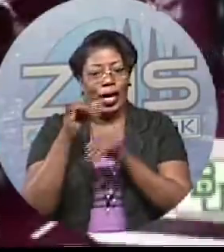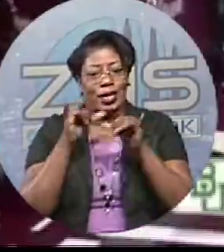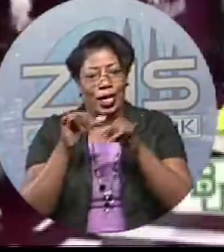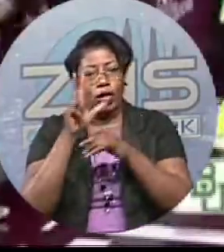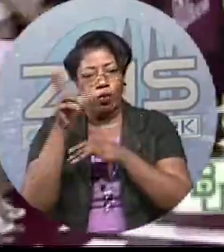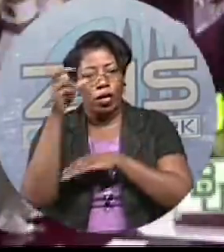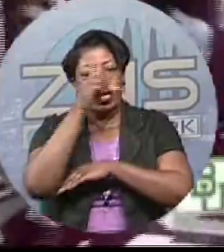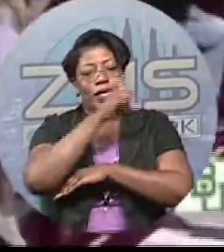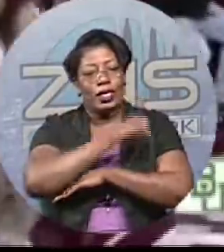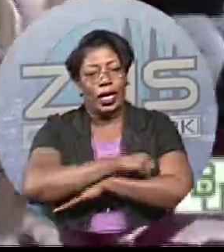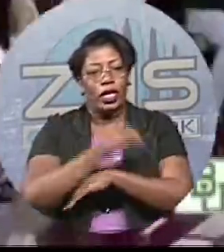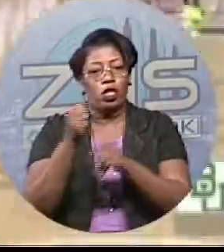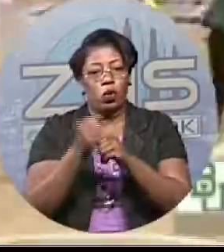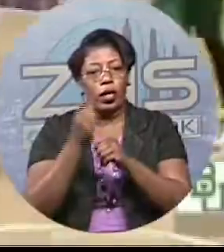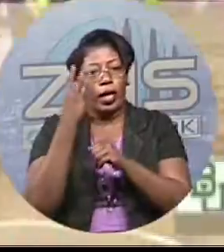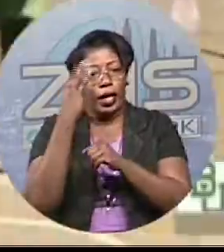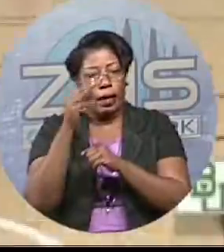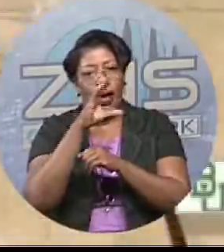him and his family,